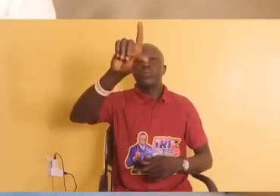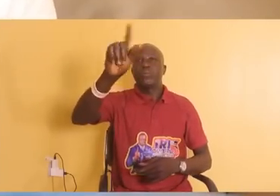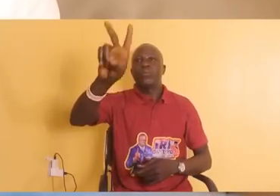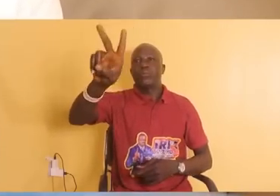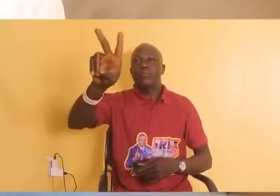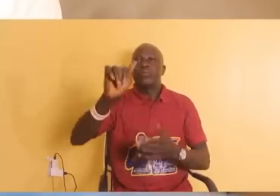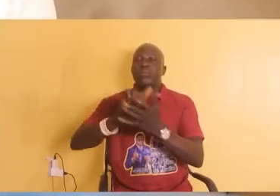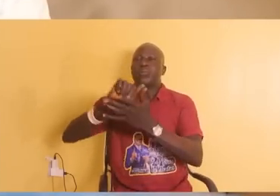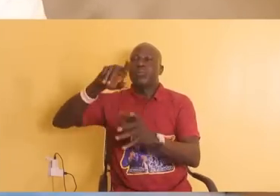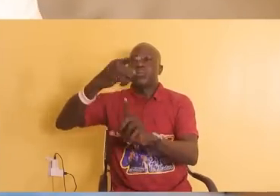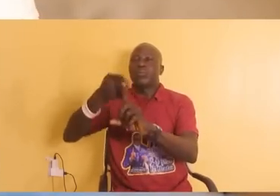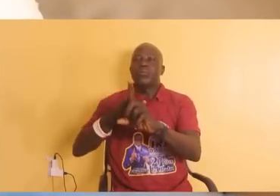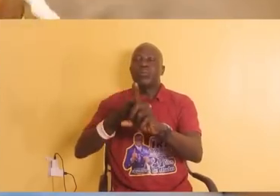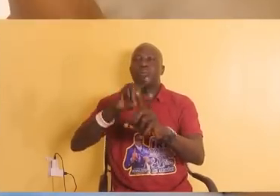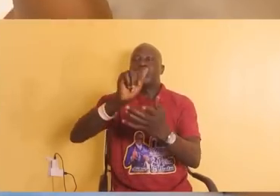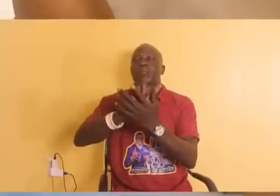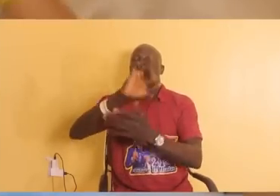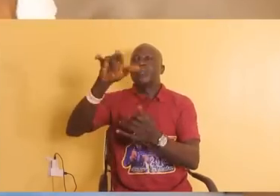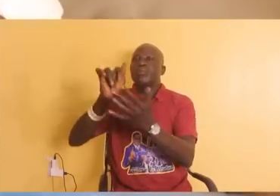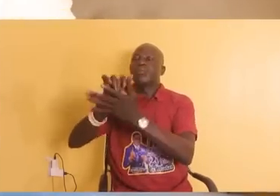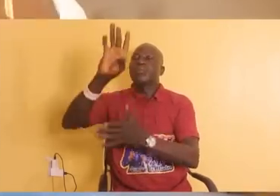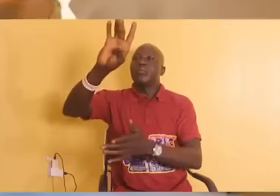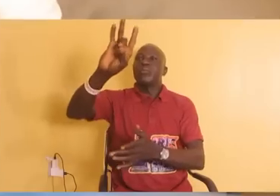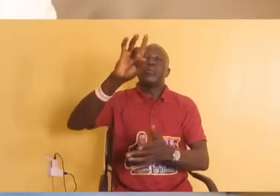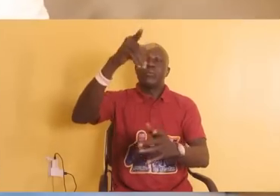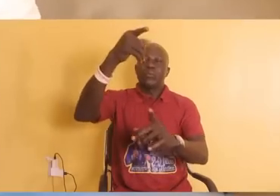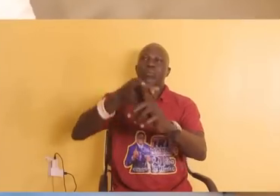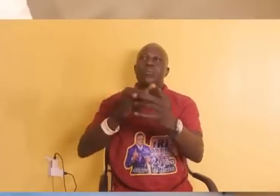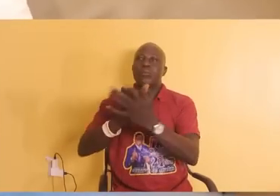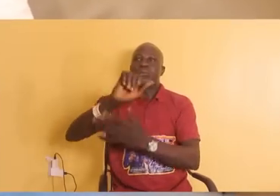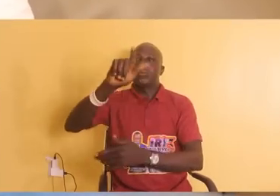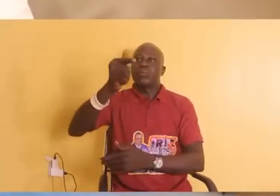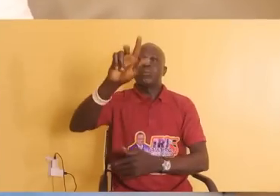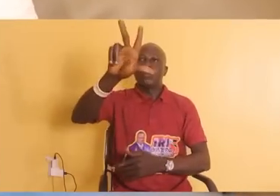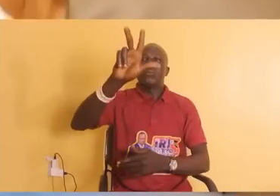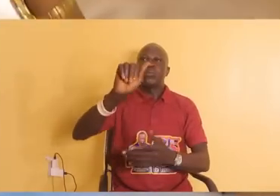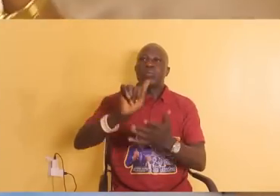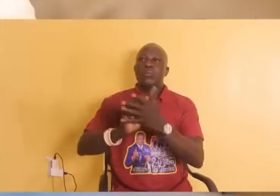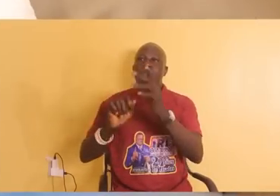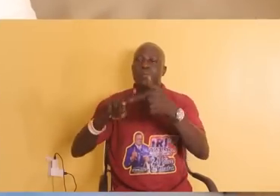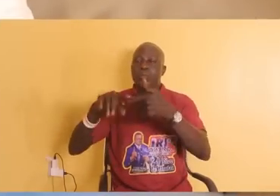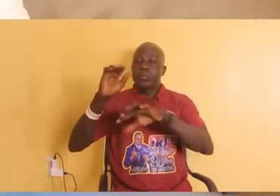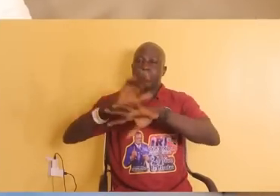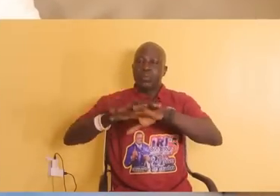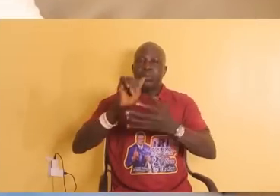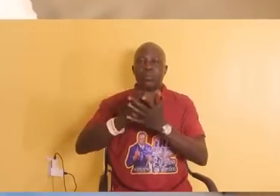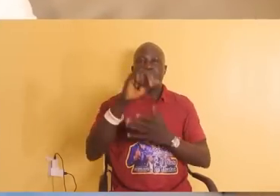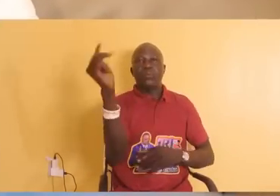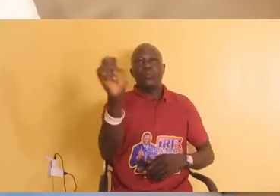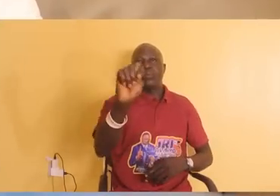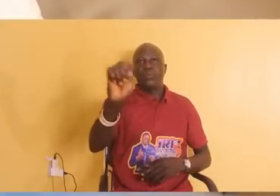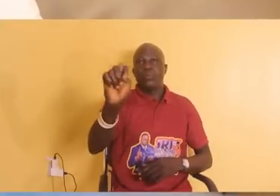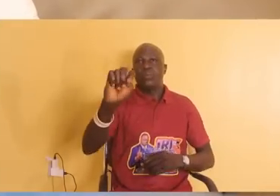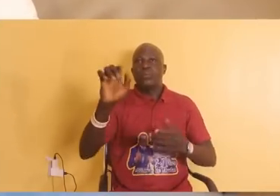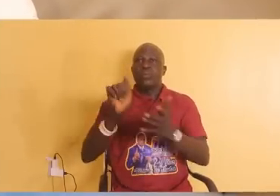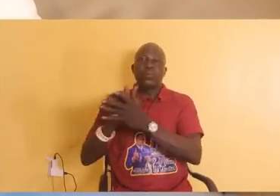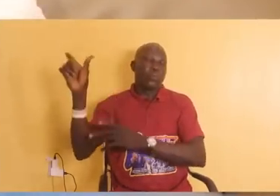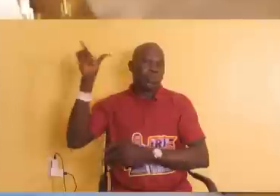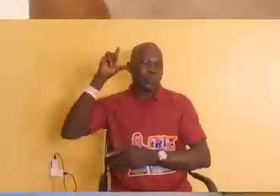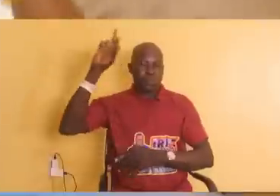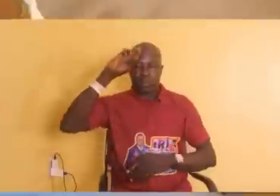22 osu kejo the 8th month odun 2023 yeah 2023 ni ojo tuesday ojo tuesday e gbo